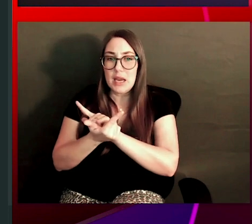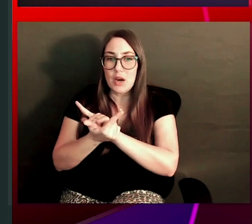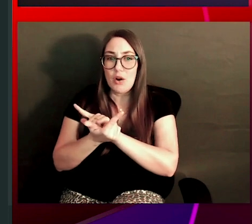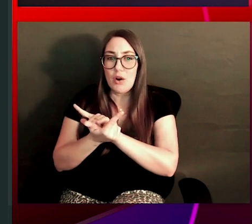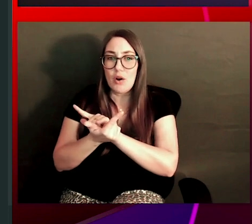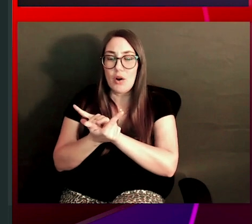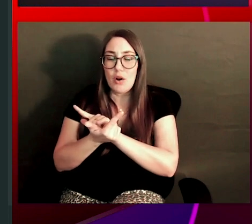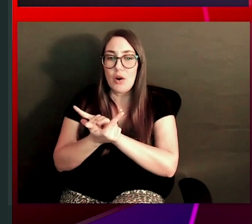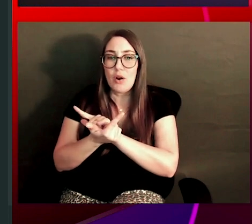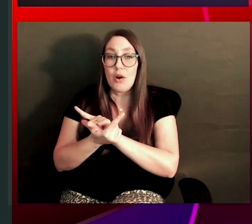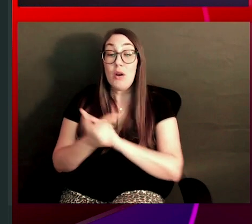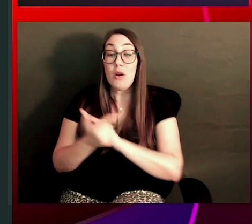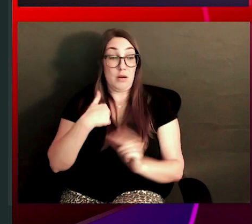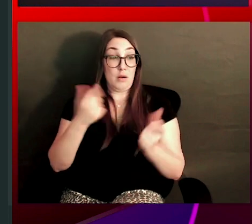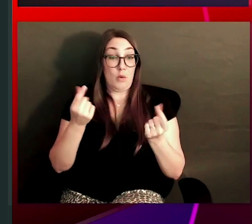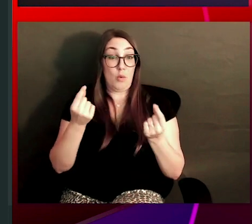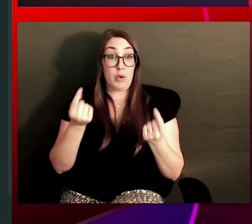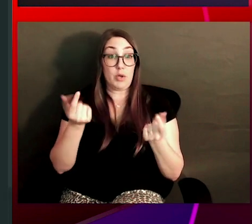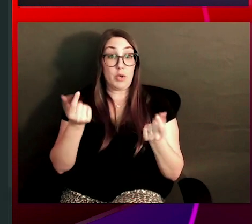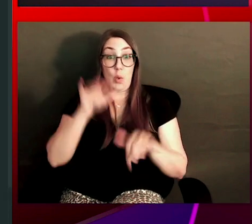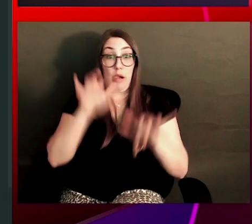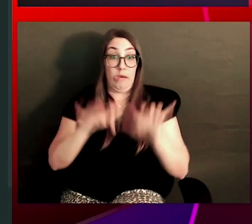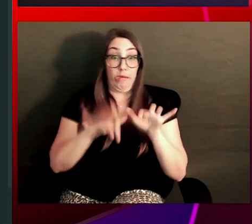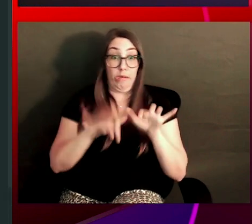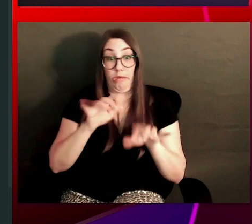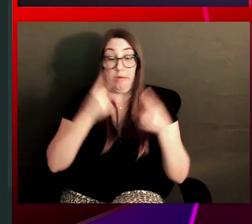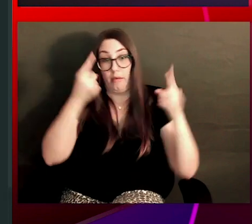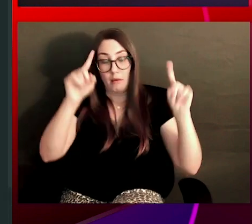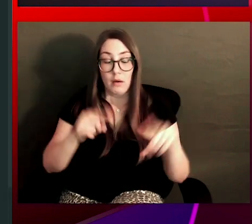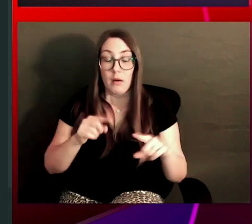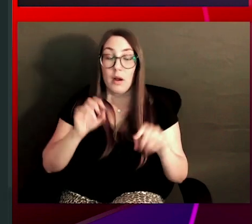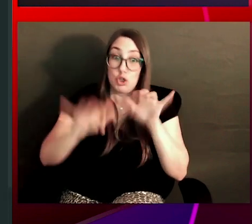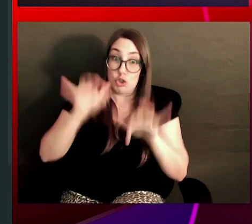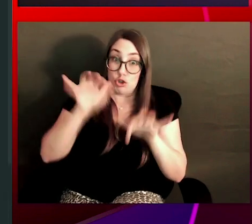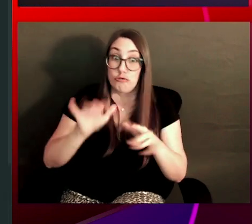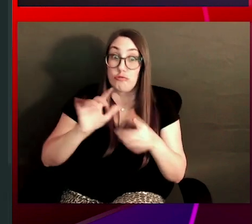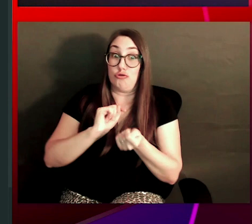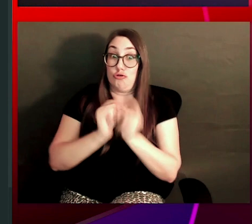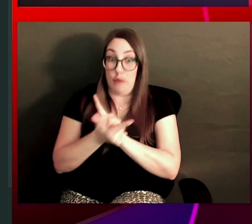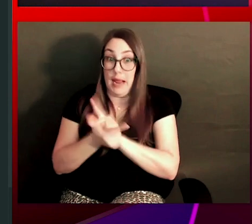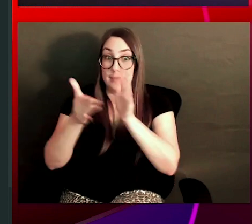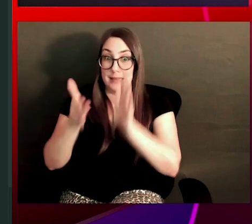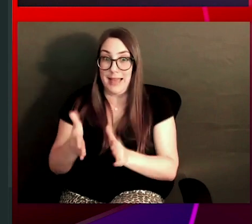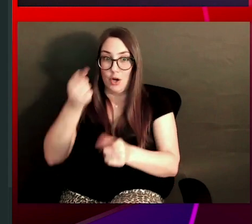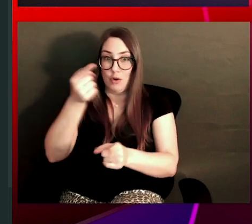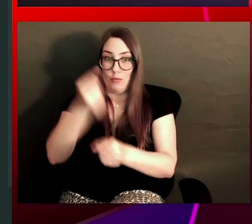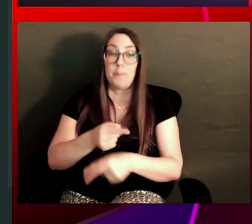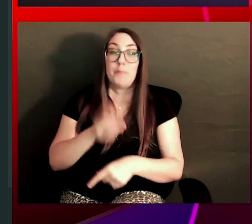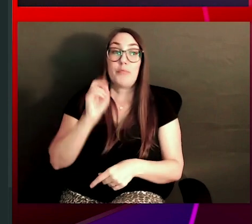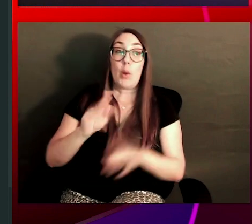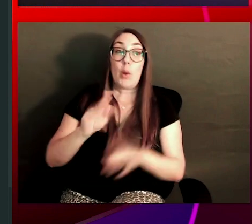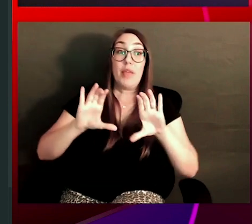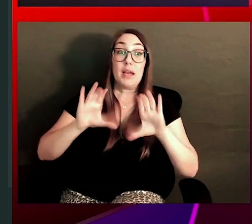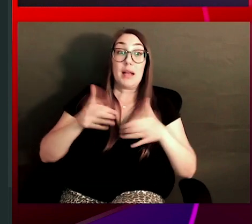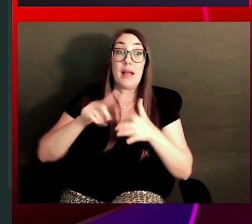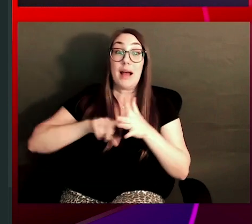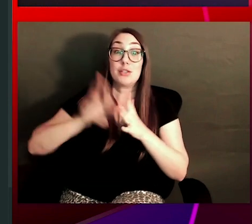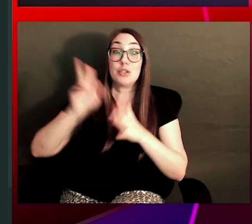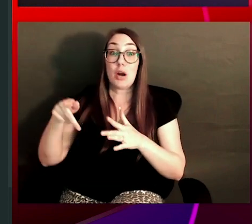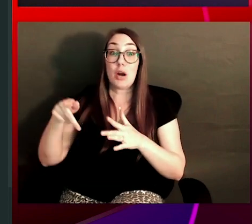Well, I will do when my fingers work, translator. OK, right. So let's add our class, public class startup, right?